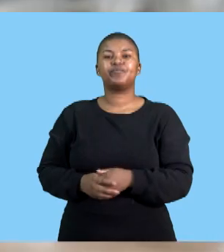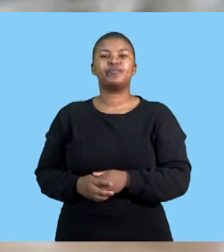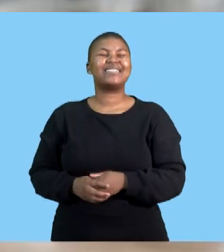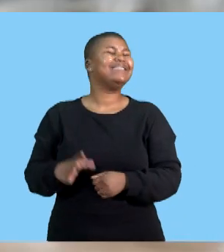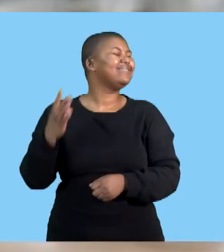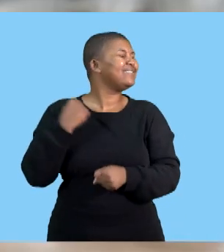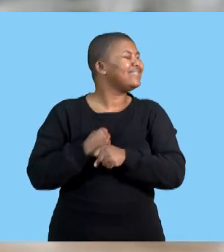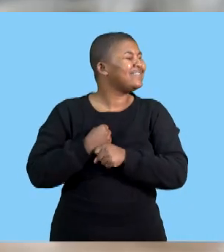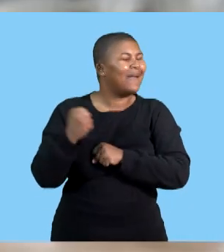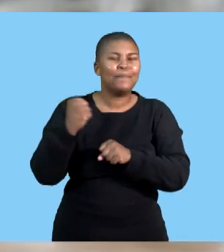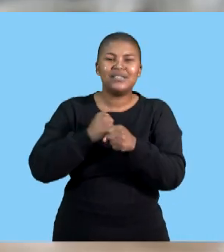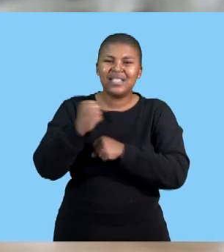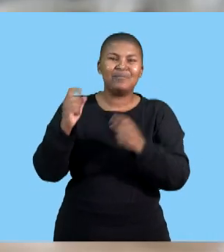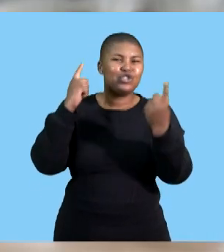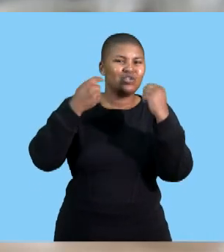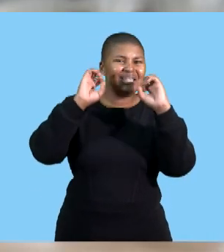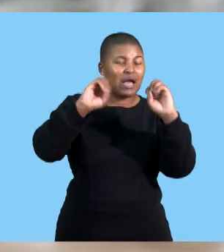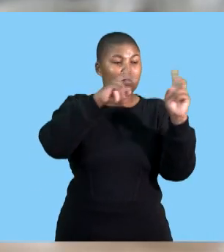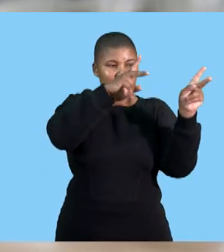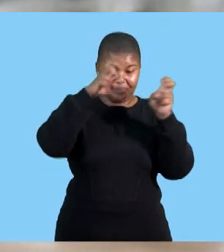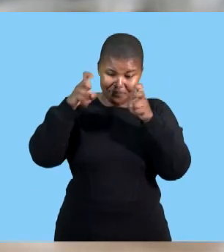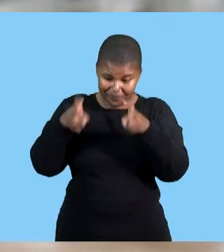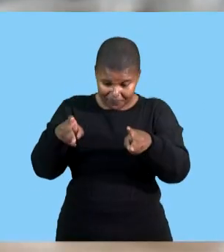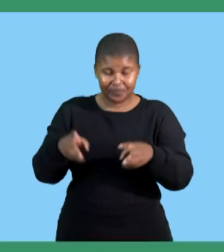statement as it appears on the scenario.